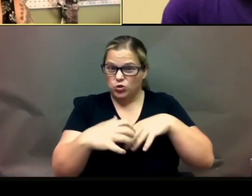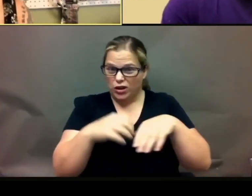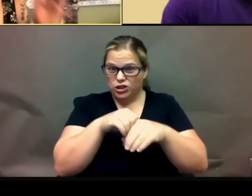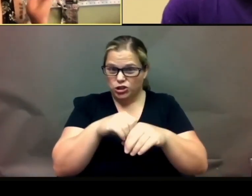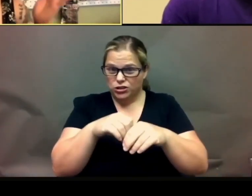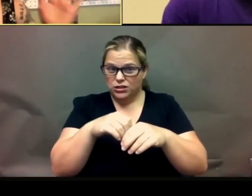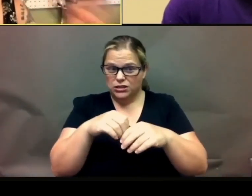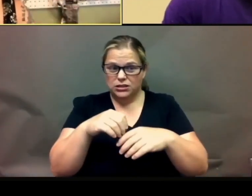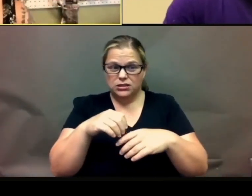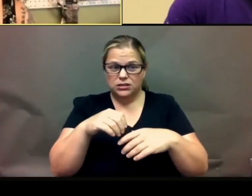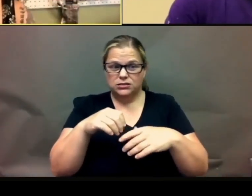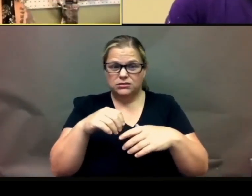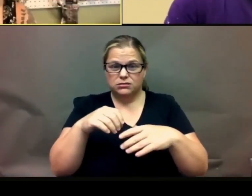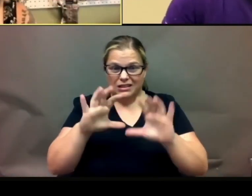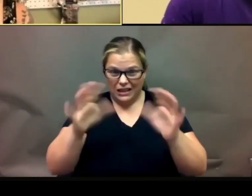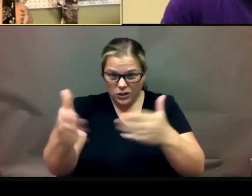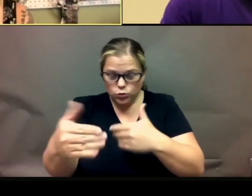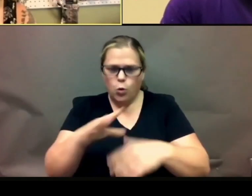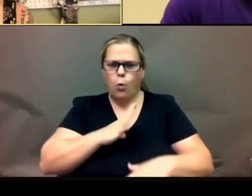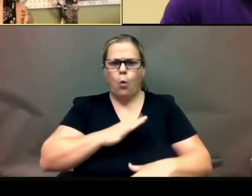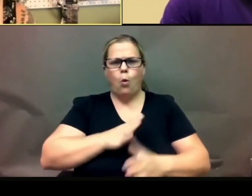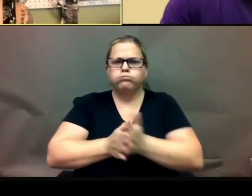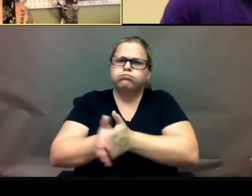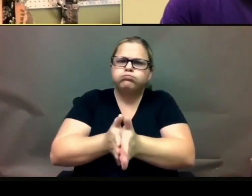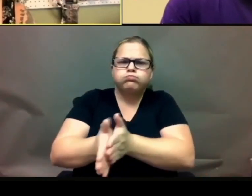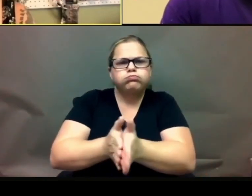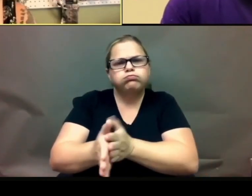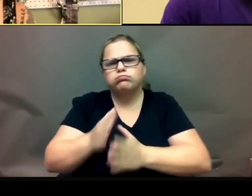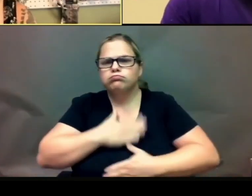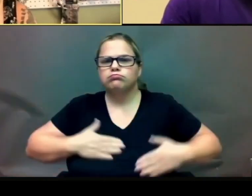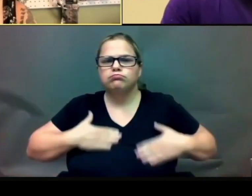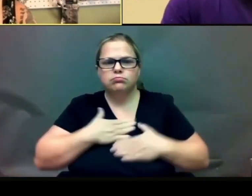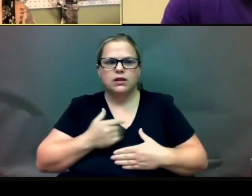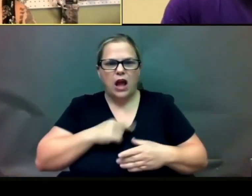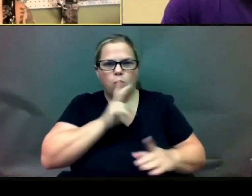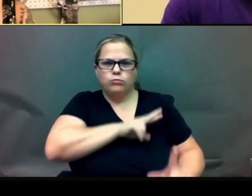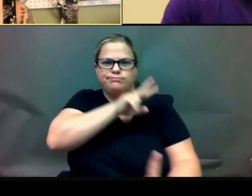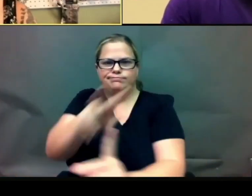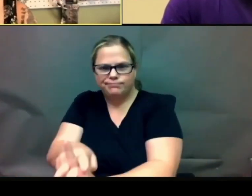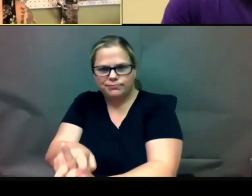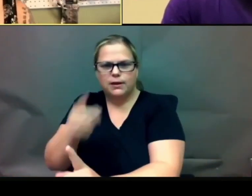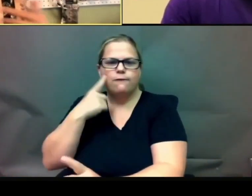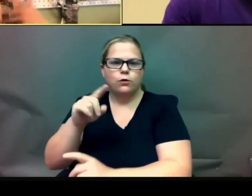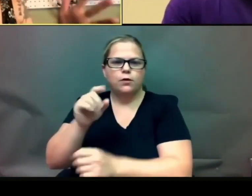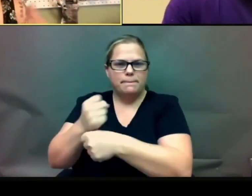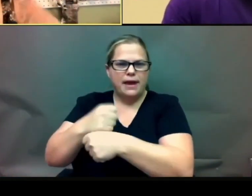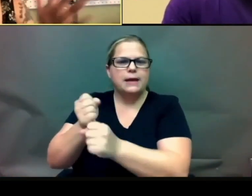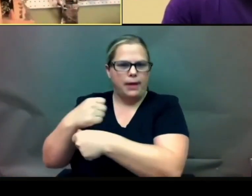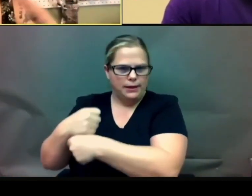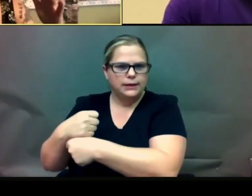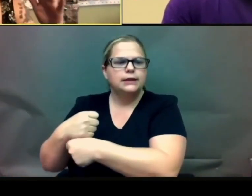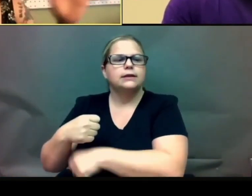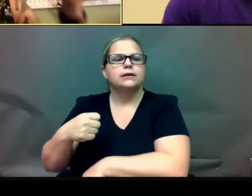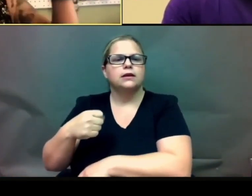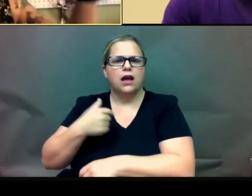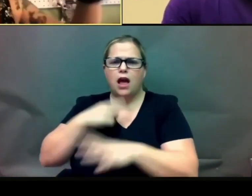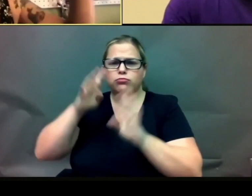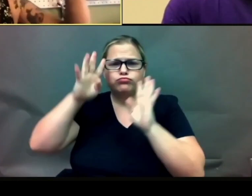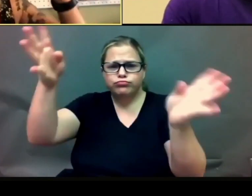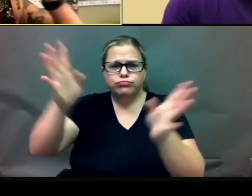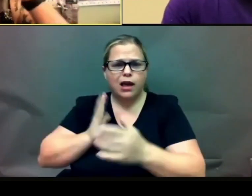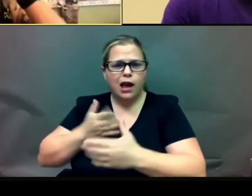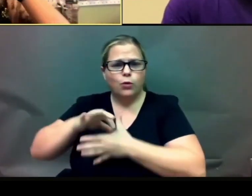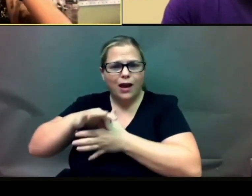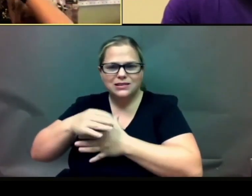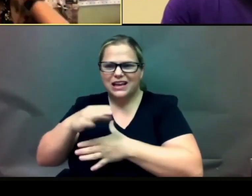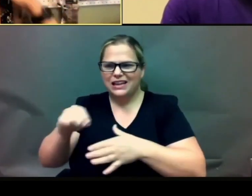it's one of the really cool things I got to bring with me into my new role at Makey Makey. And I create our content and do these